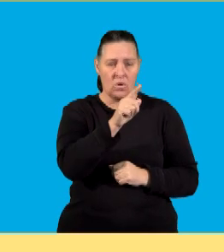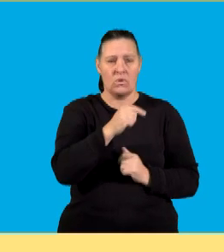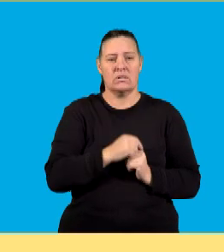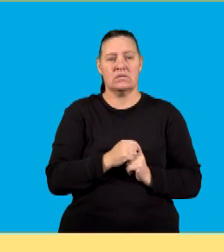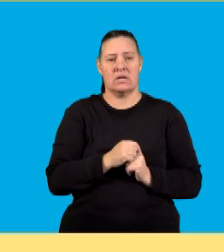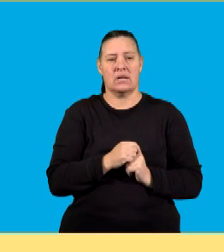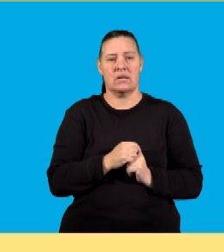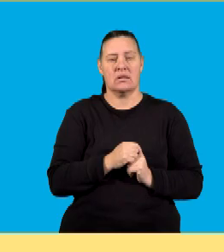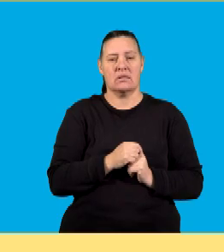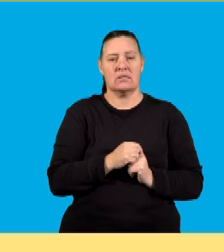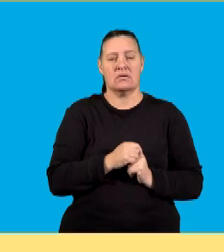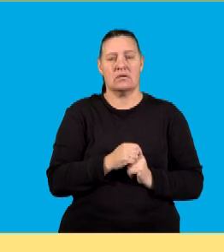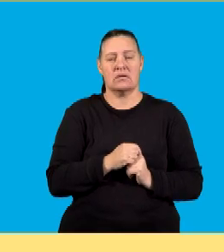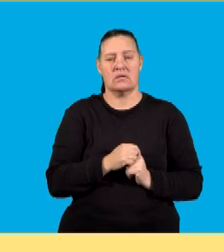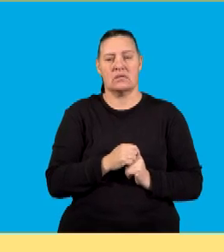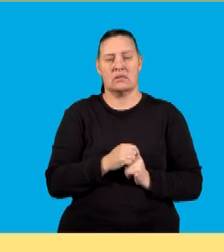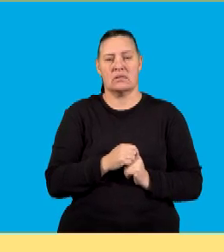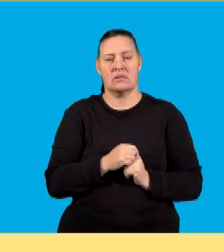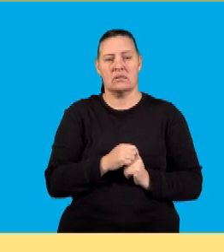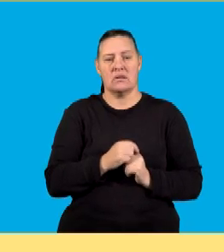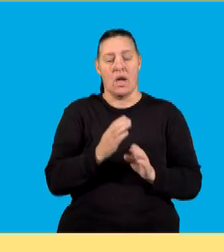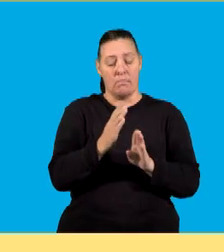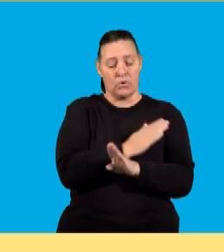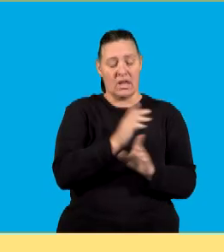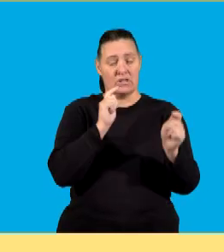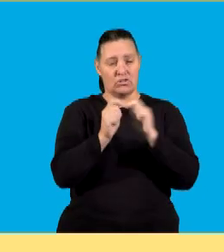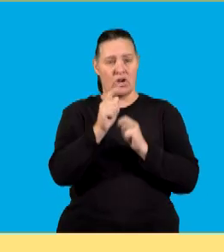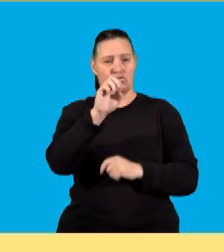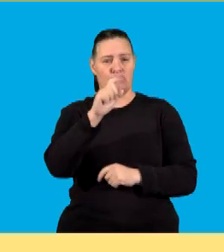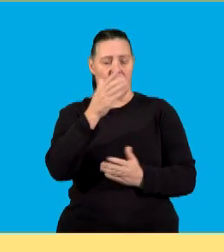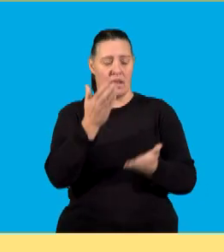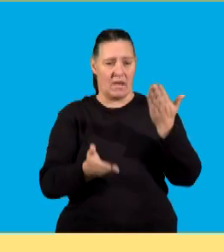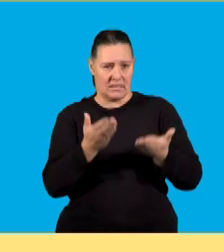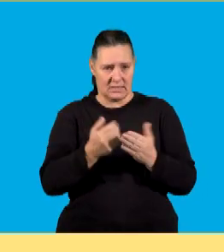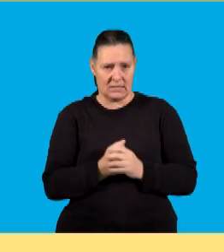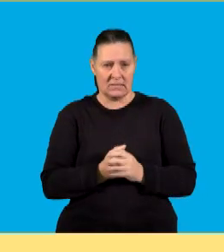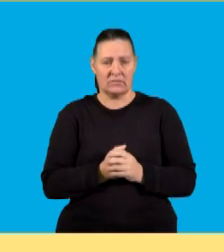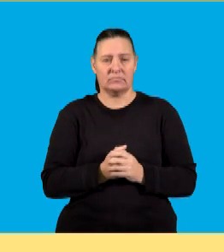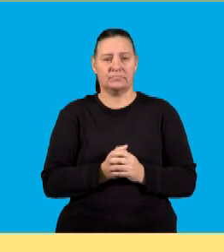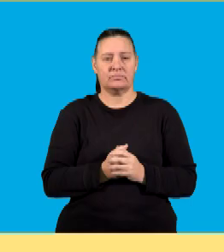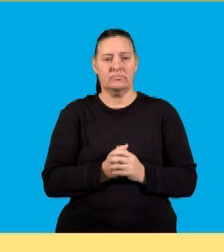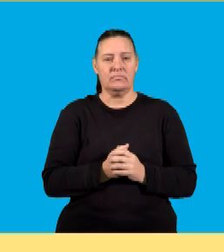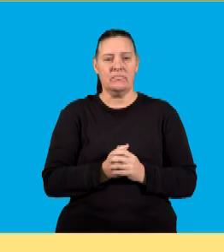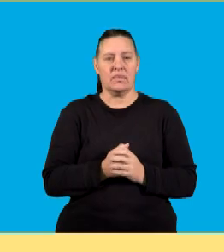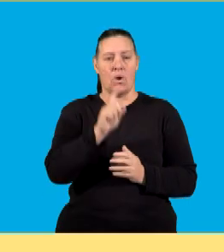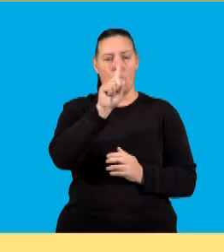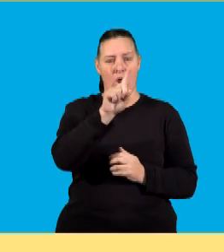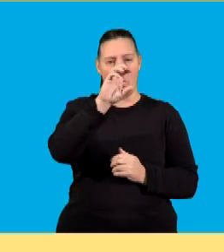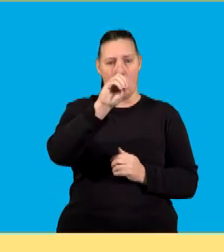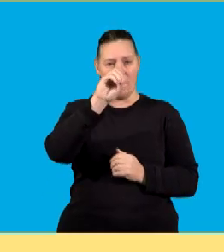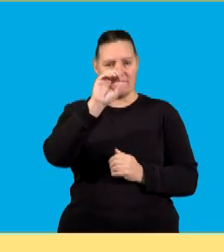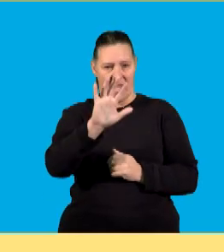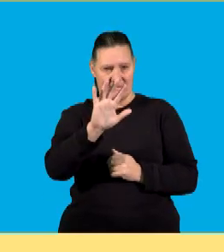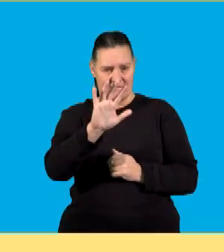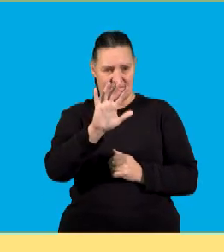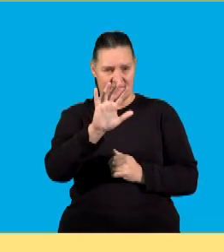To begin with, we'll take the amount that is in the pre-adjustment trial balance, 1 or 5. Then